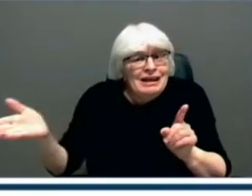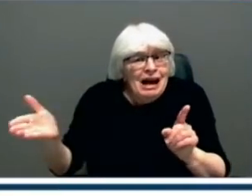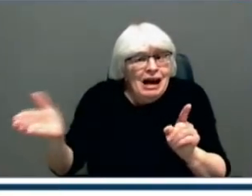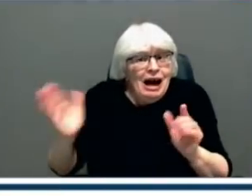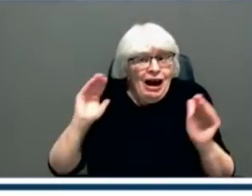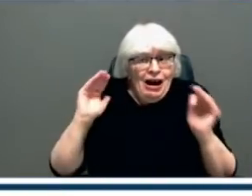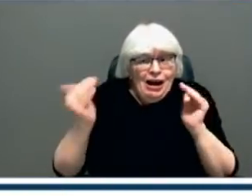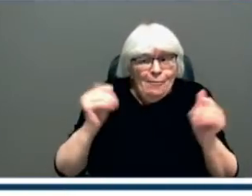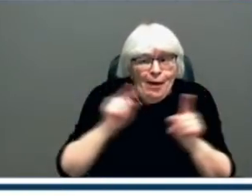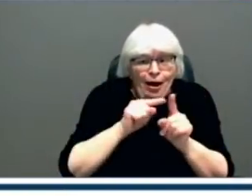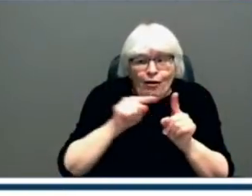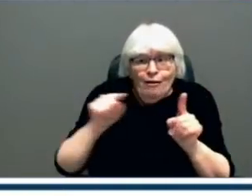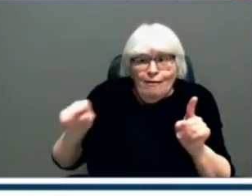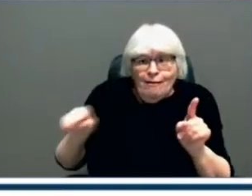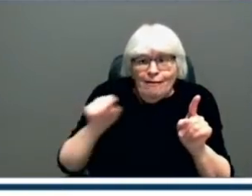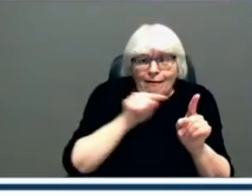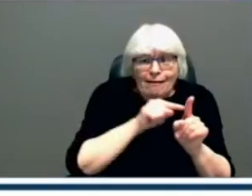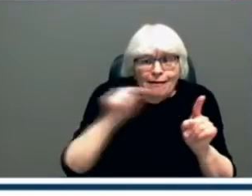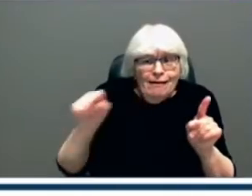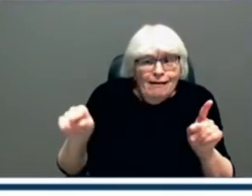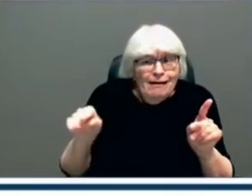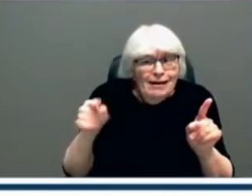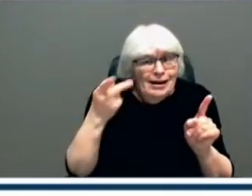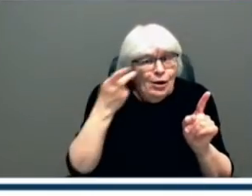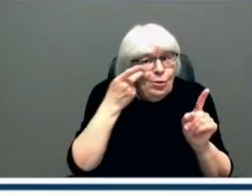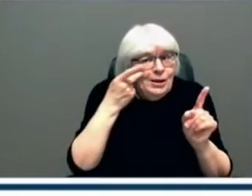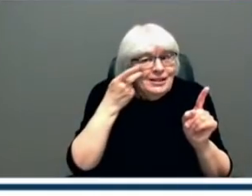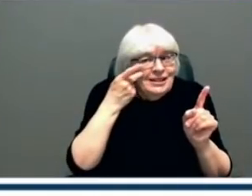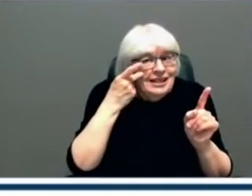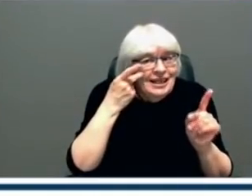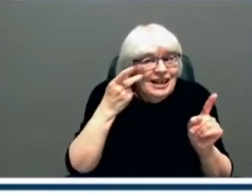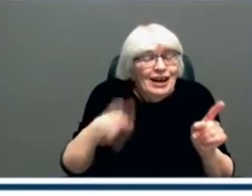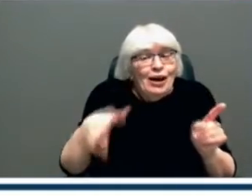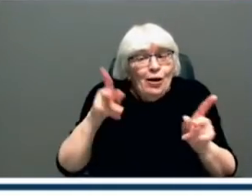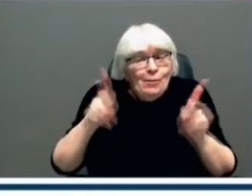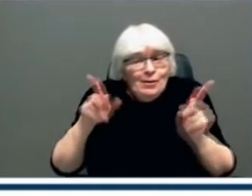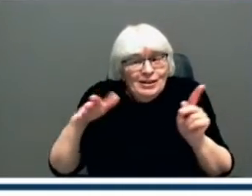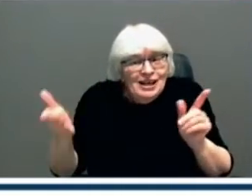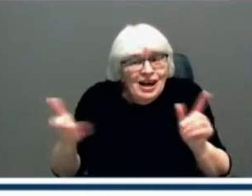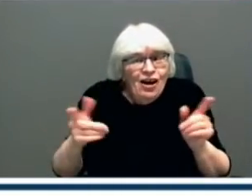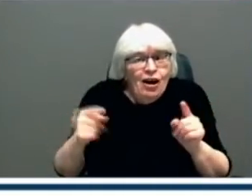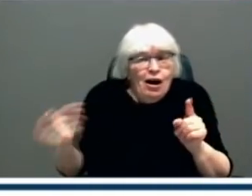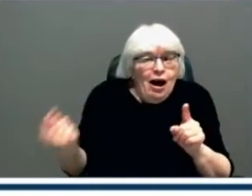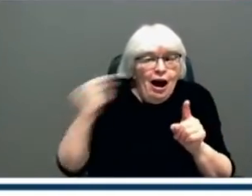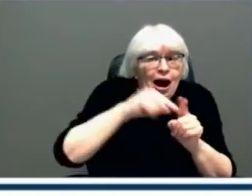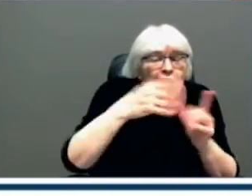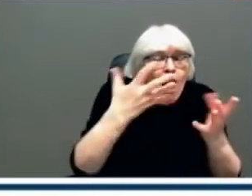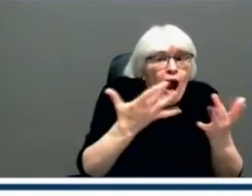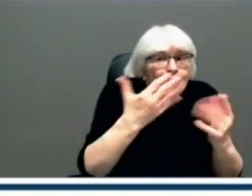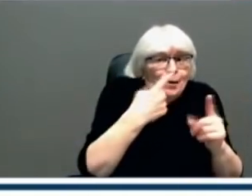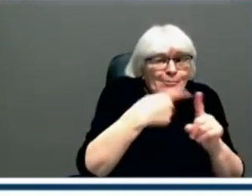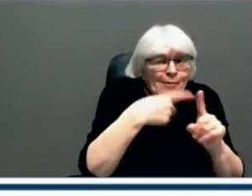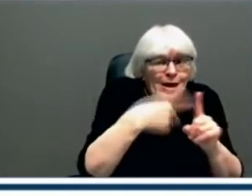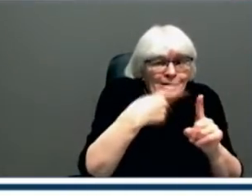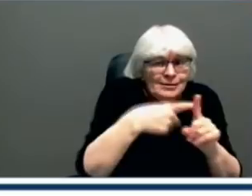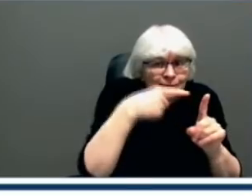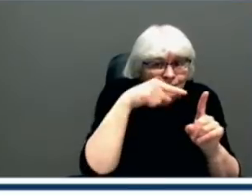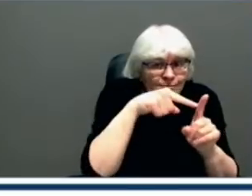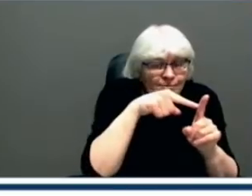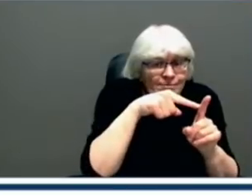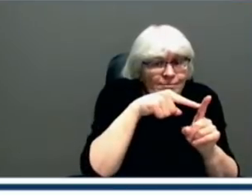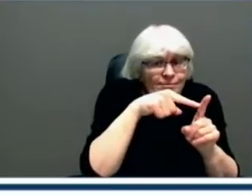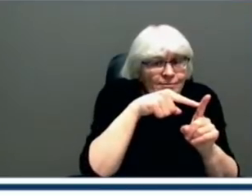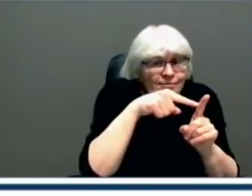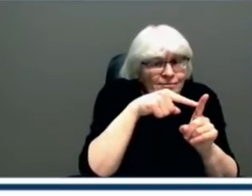high, when we look at the proportion of deaths compared to the total number of cases, it is almost 10